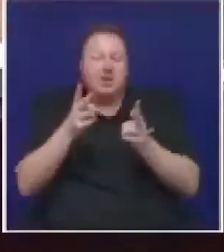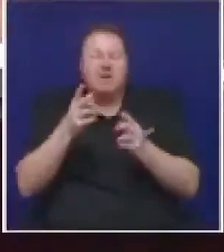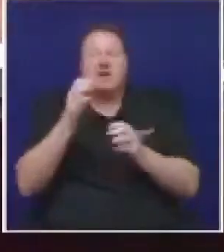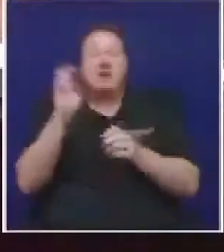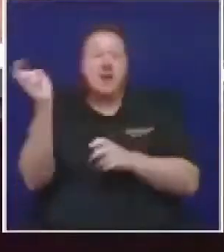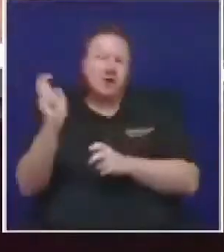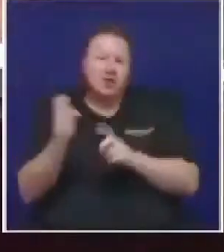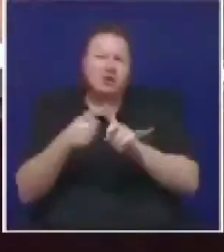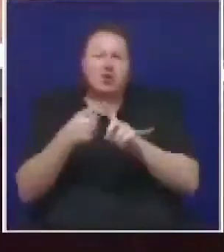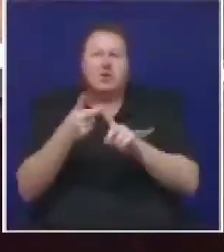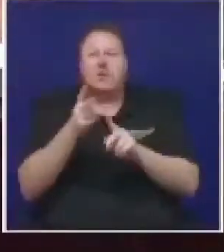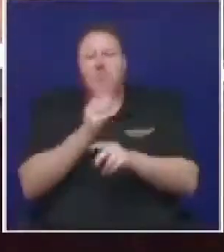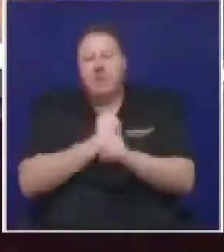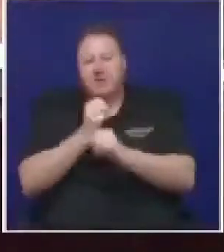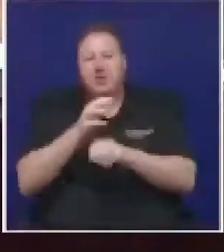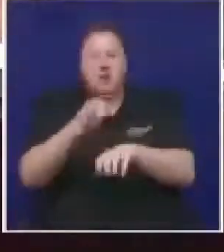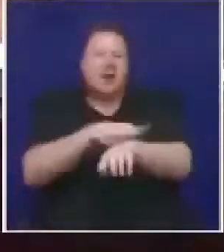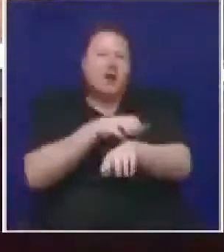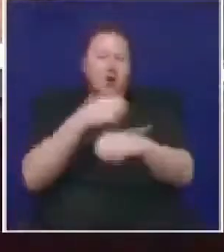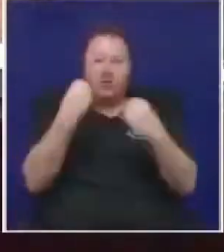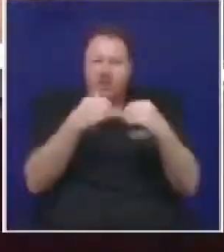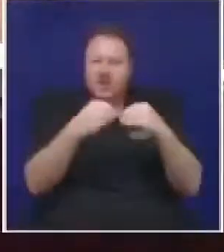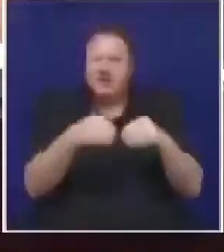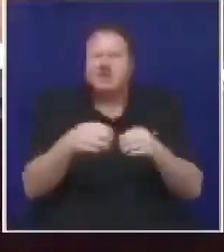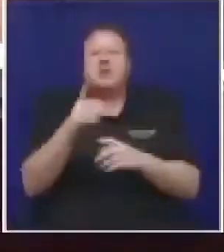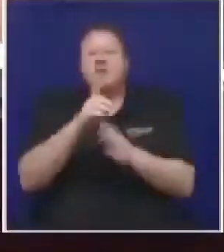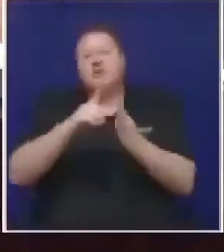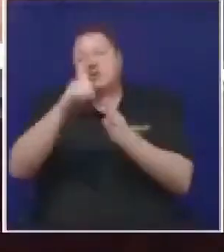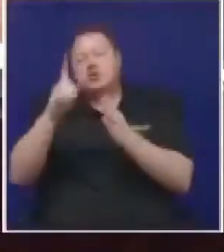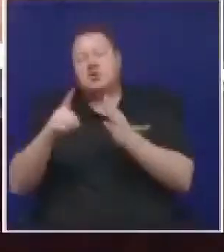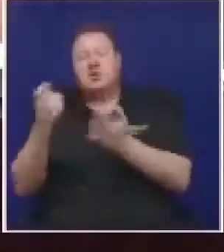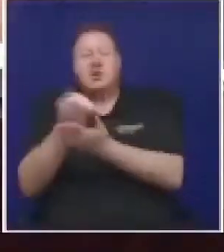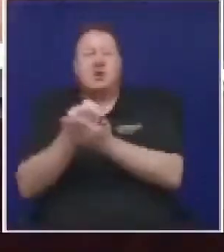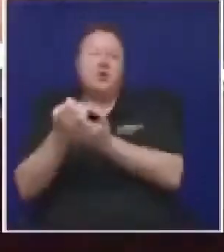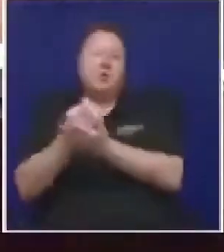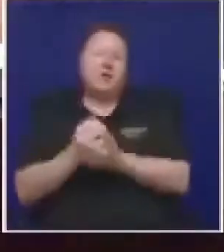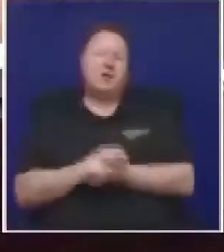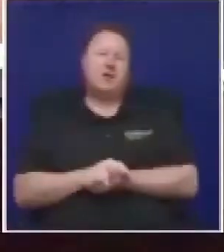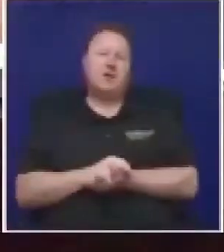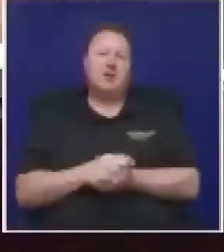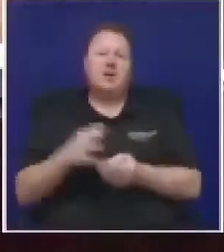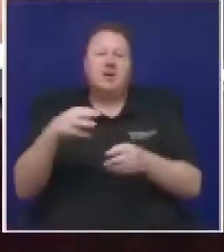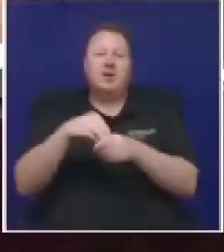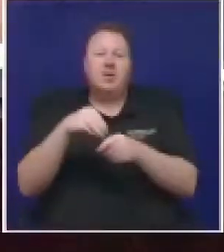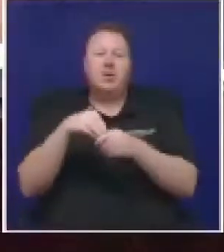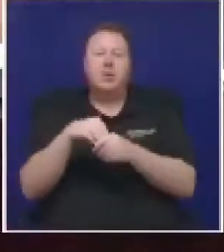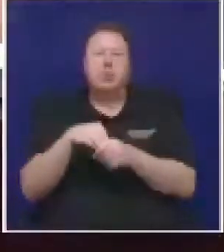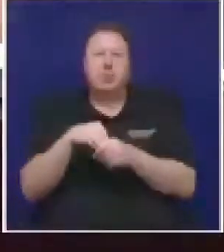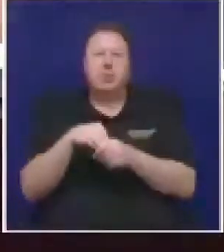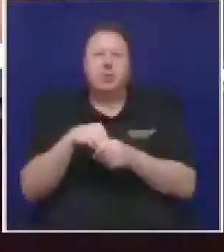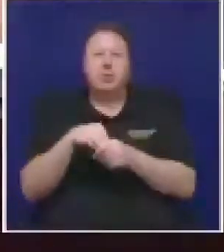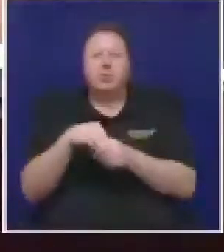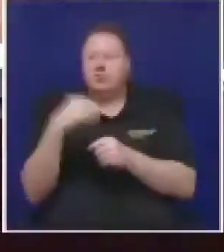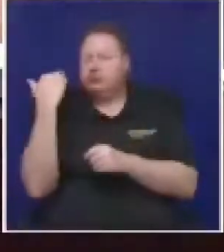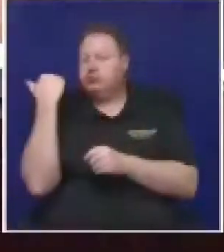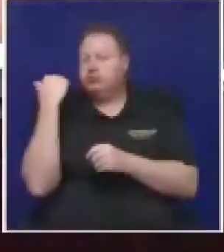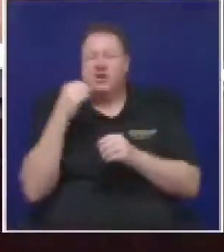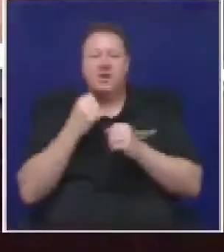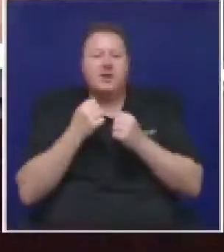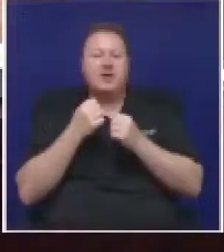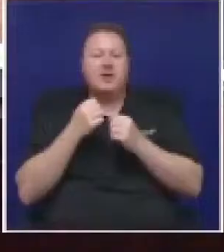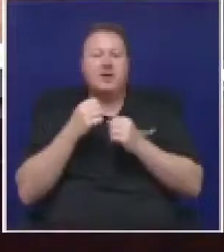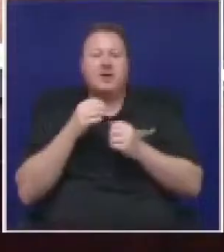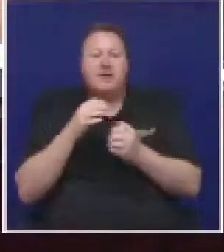manufacturing, agribusiness, and the digital economy. This includes the recent investment